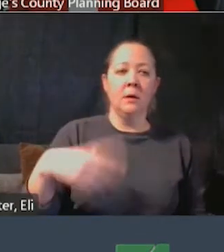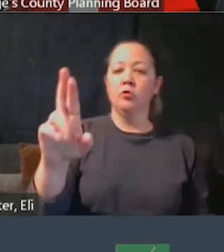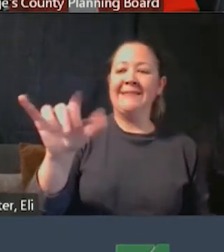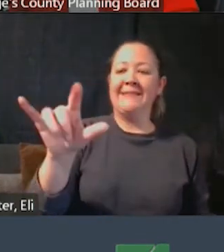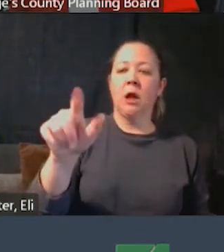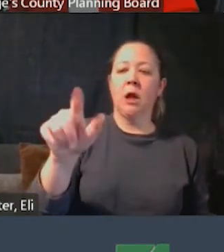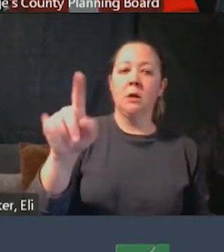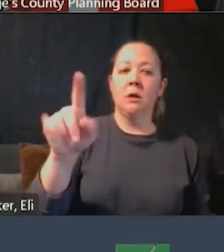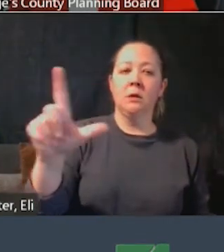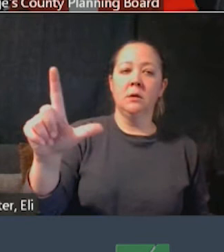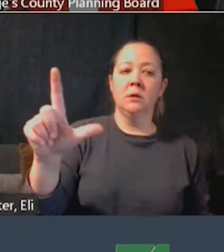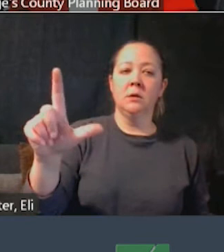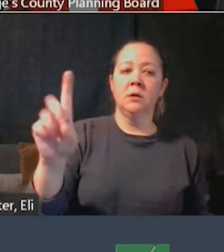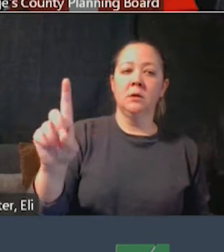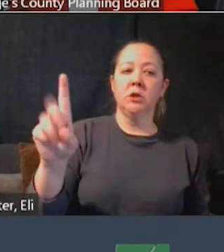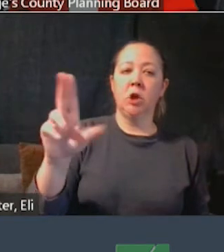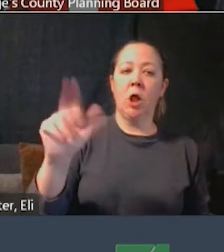Kelly Collins?